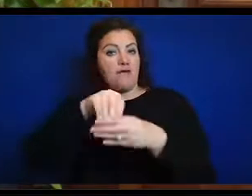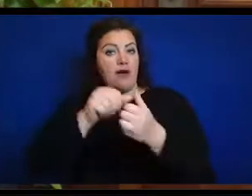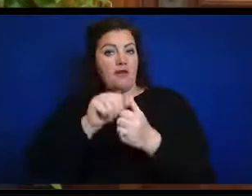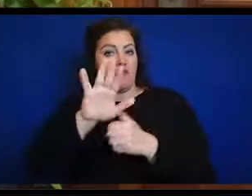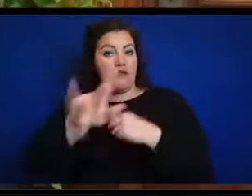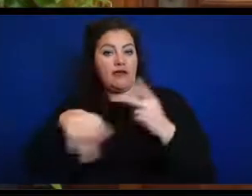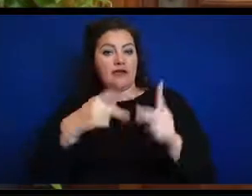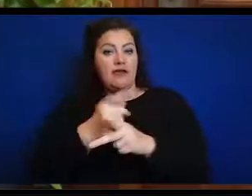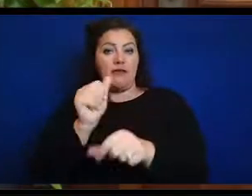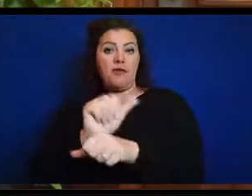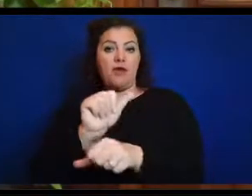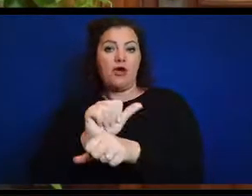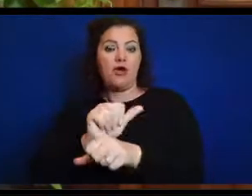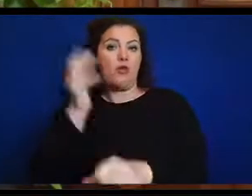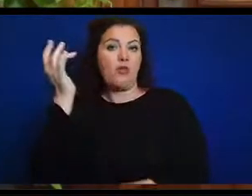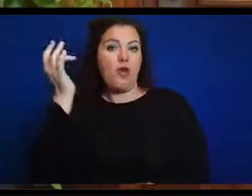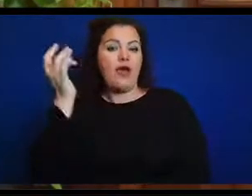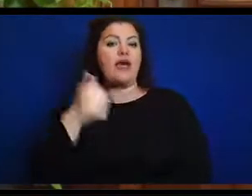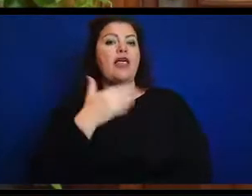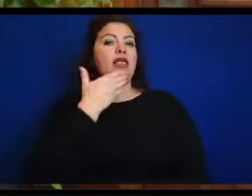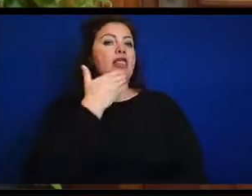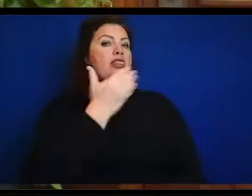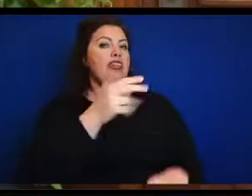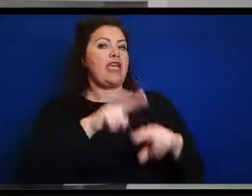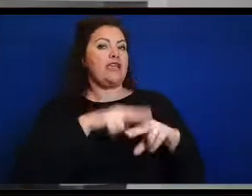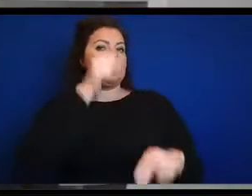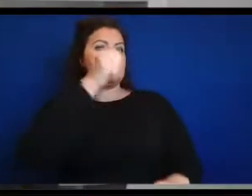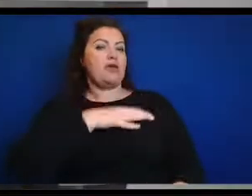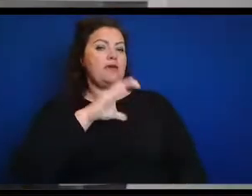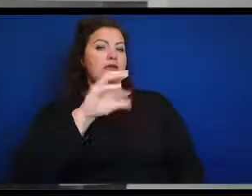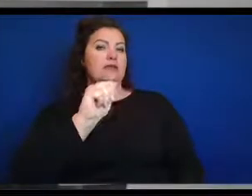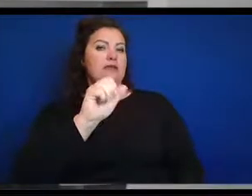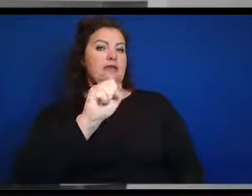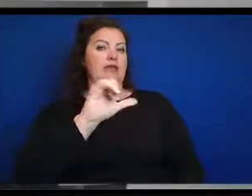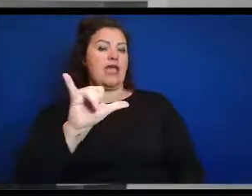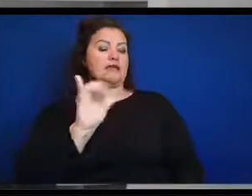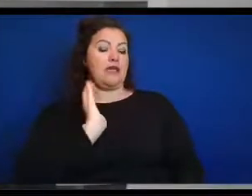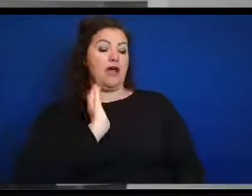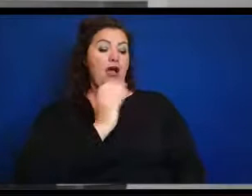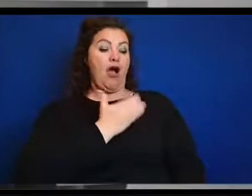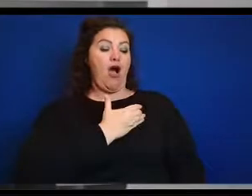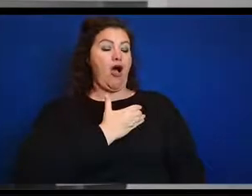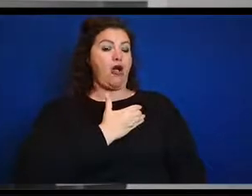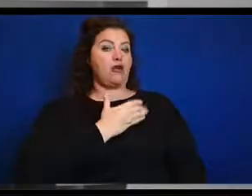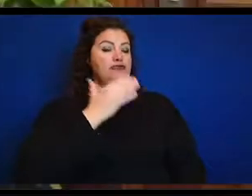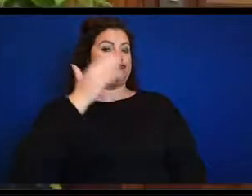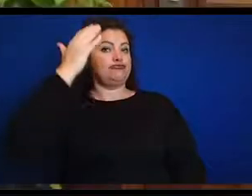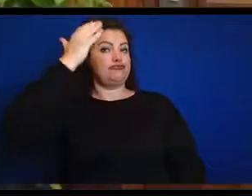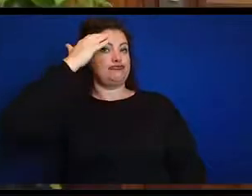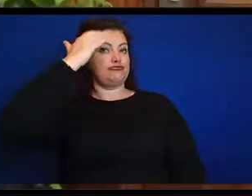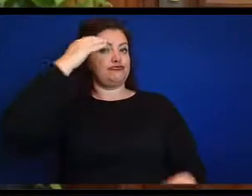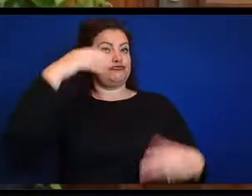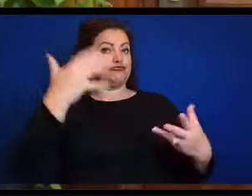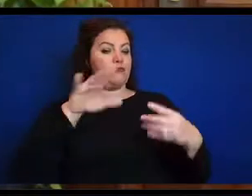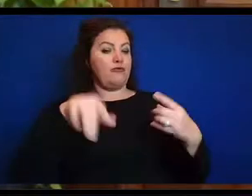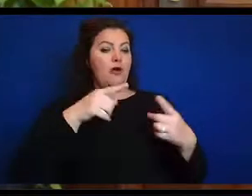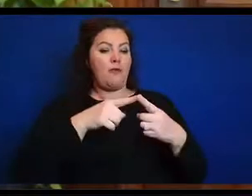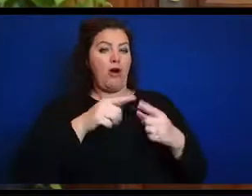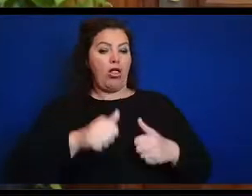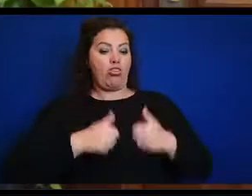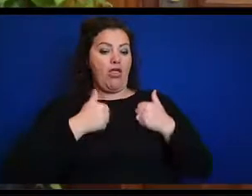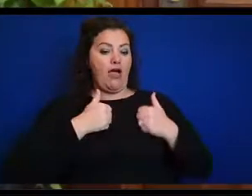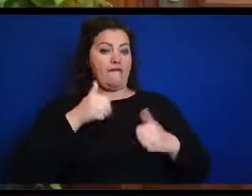work? Thank you, Chairman Casey. Our knowledge at Ikea about life at